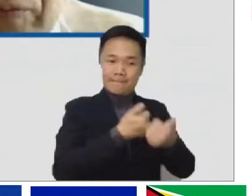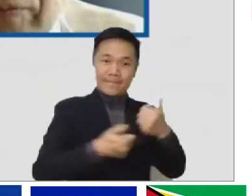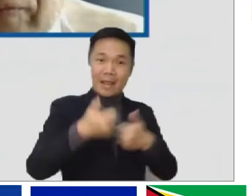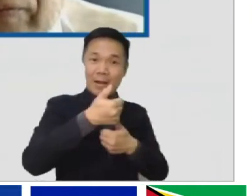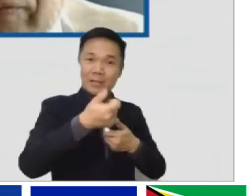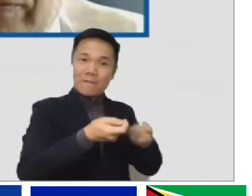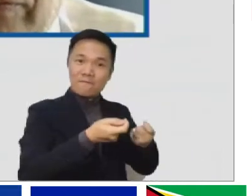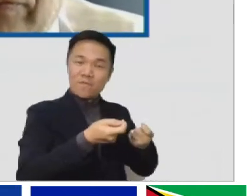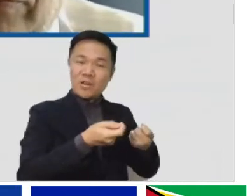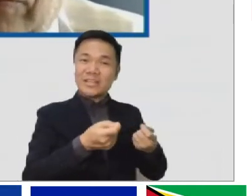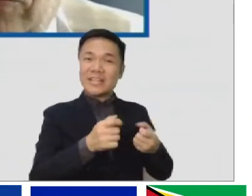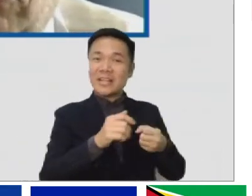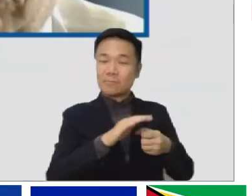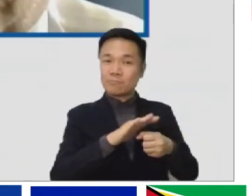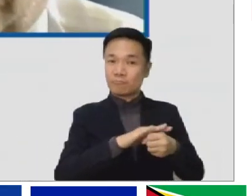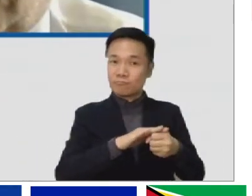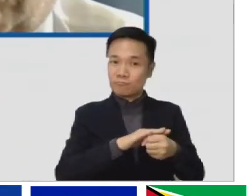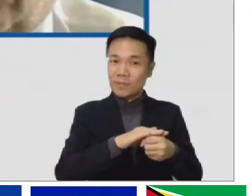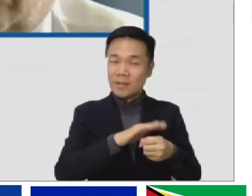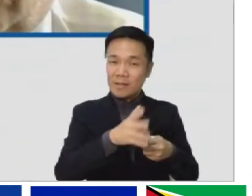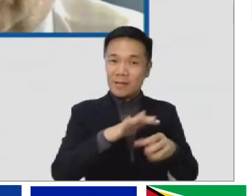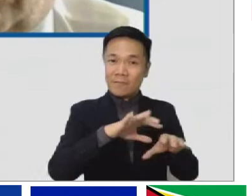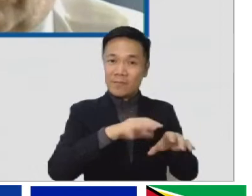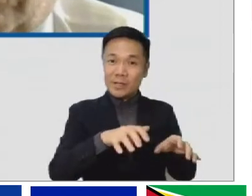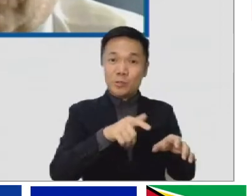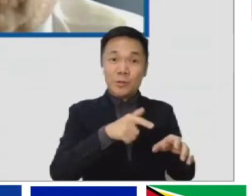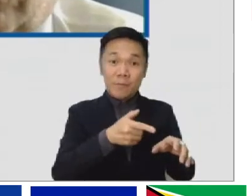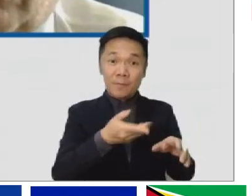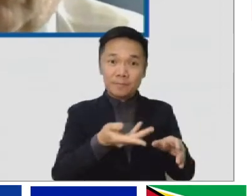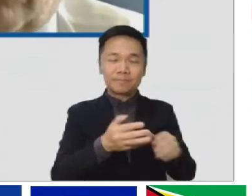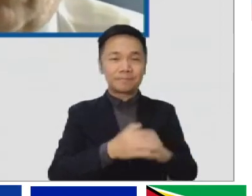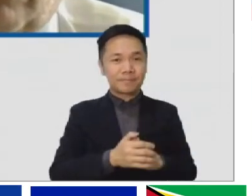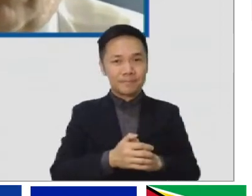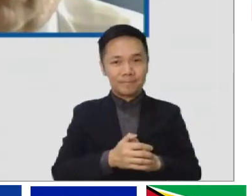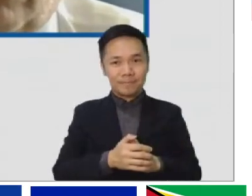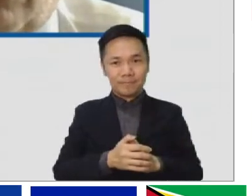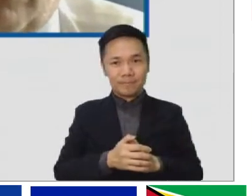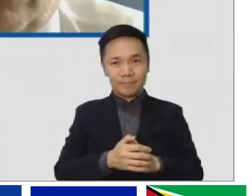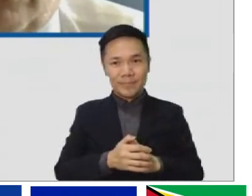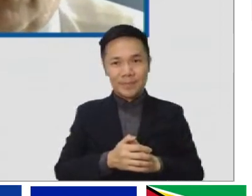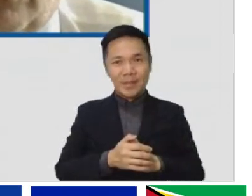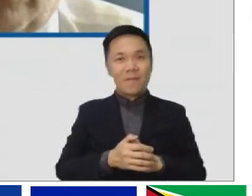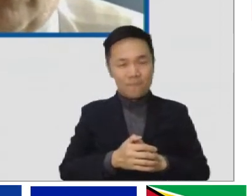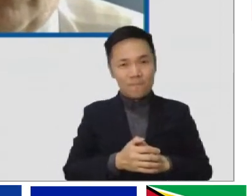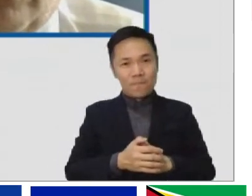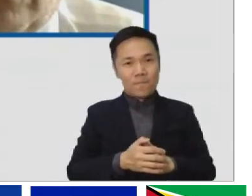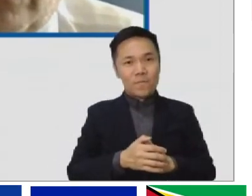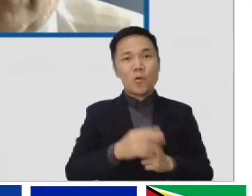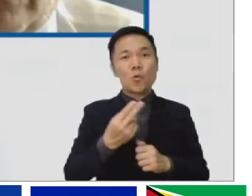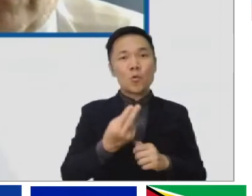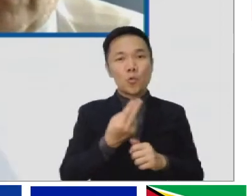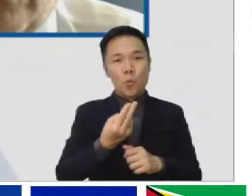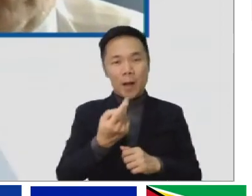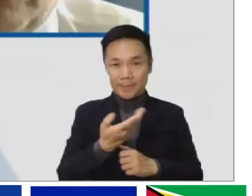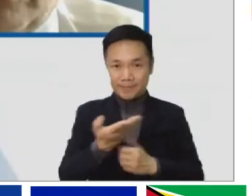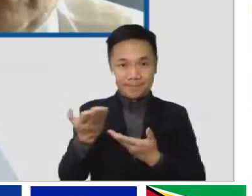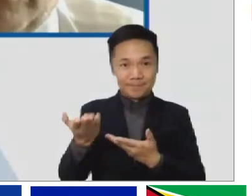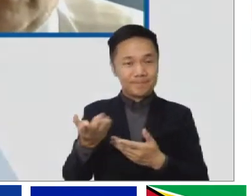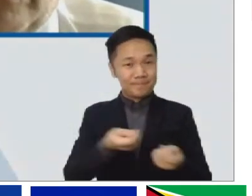Presidency of the Republic of Uruguay. Sergio has a master's